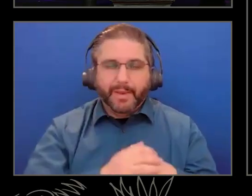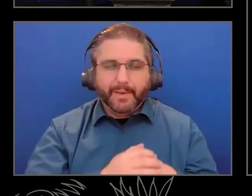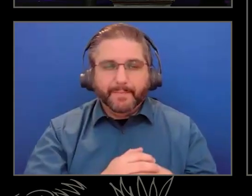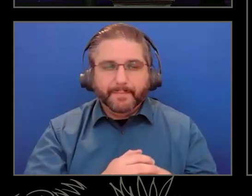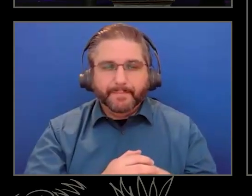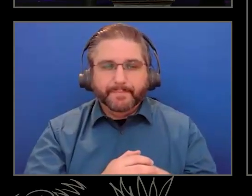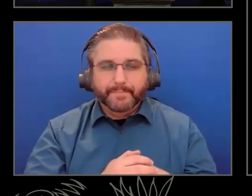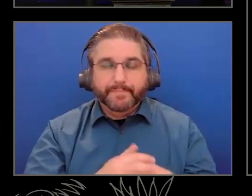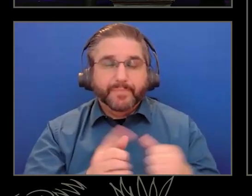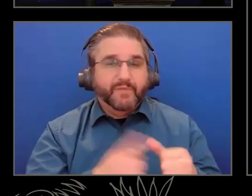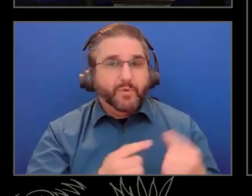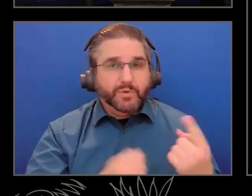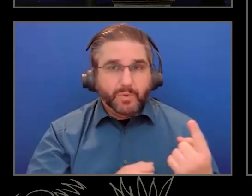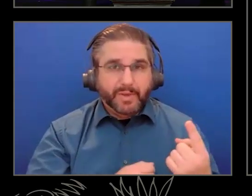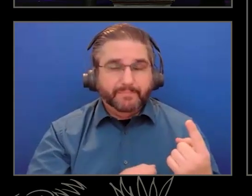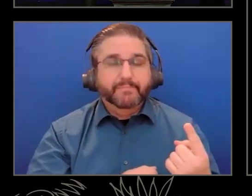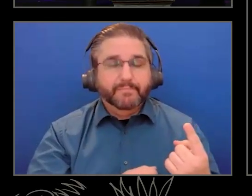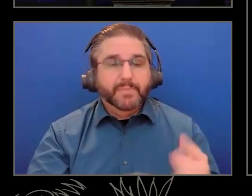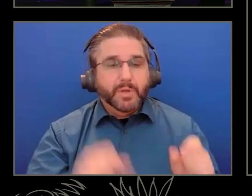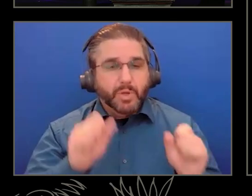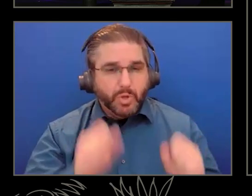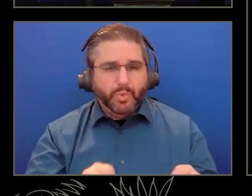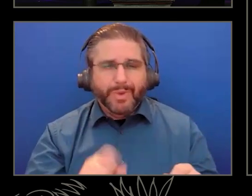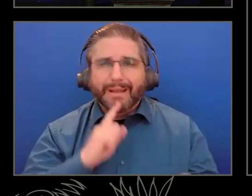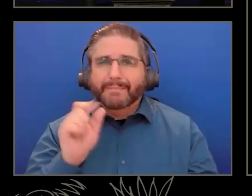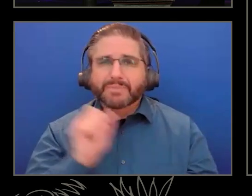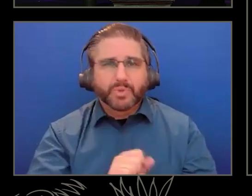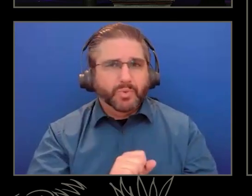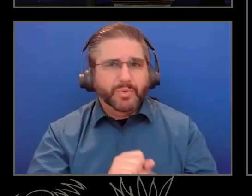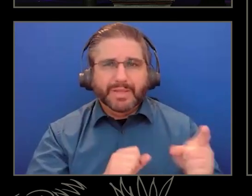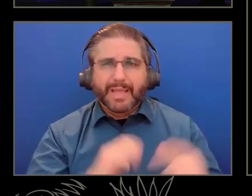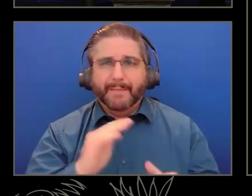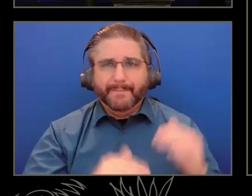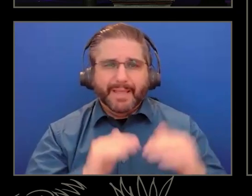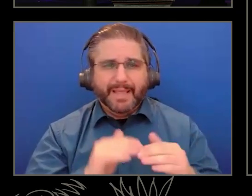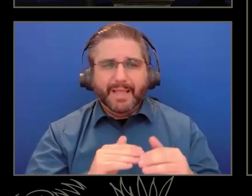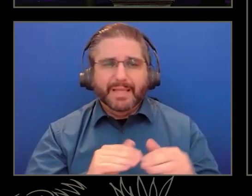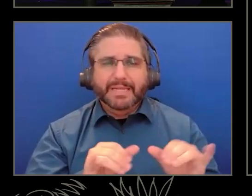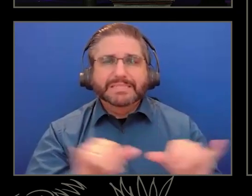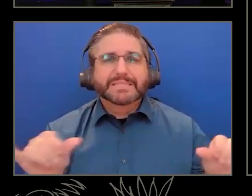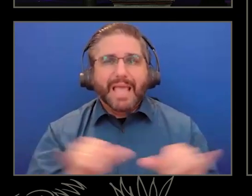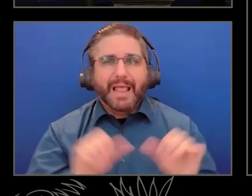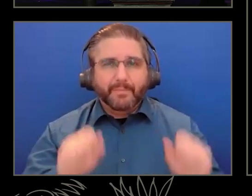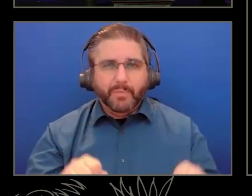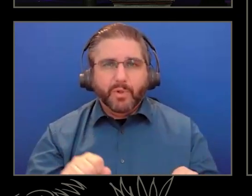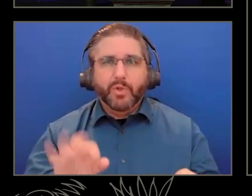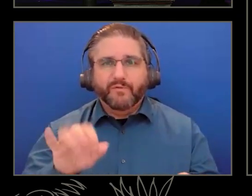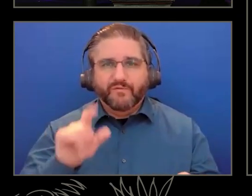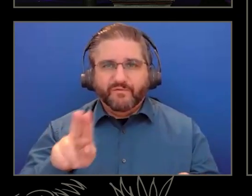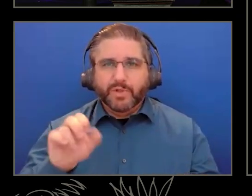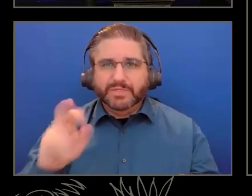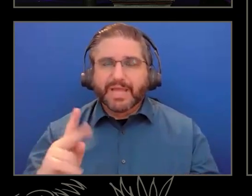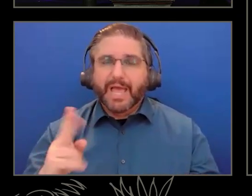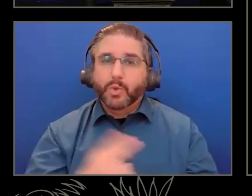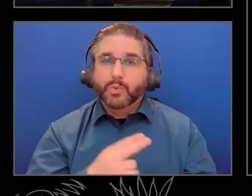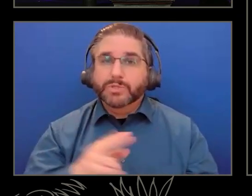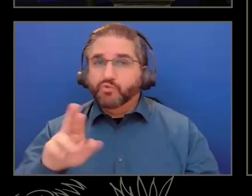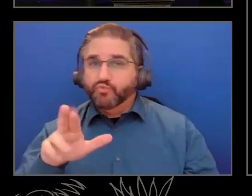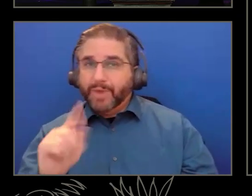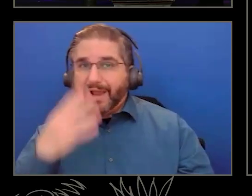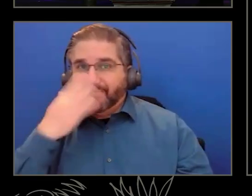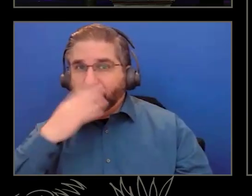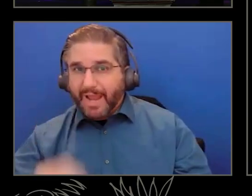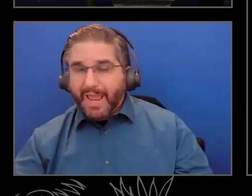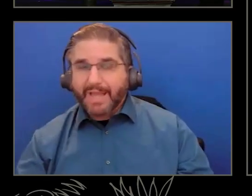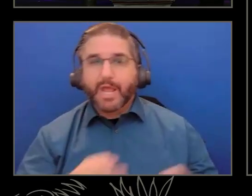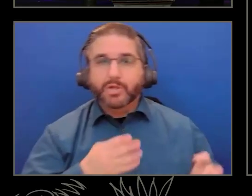The first one, yes, you can absolutely build a scalable full stack using React on the front end and